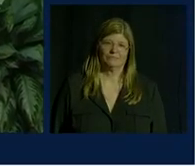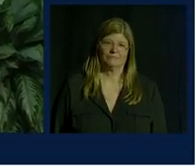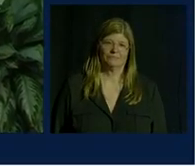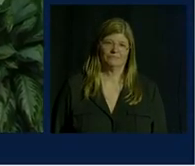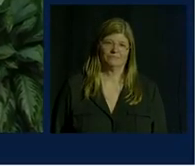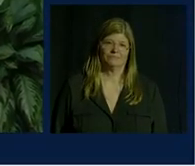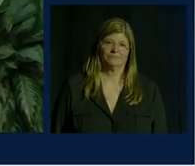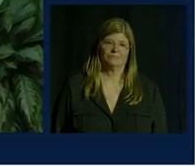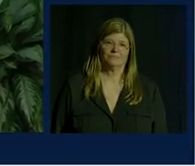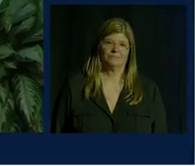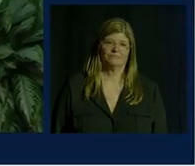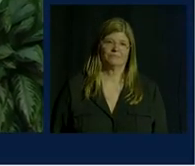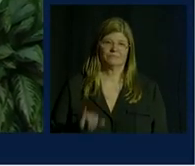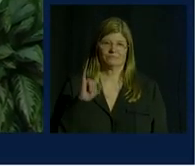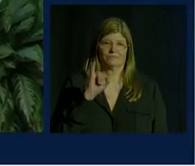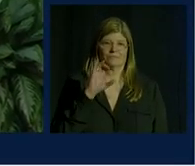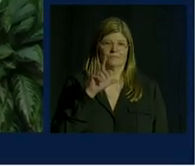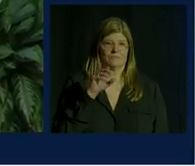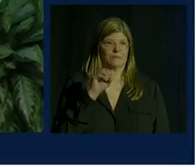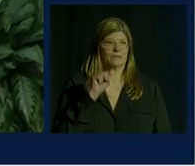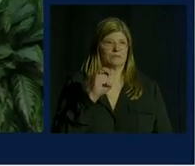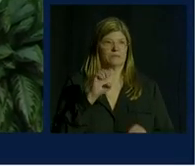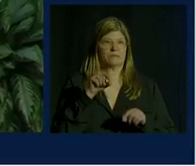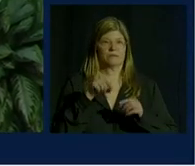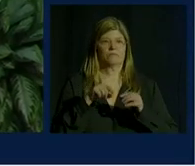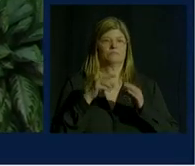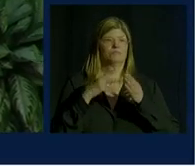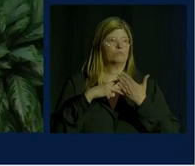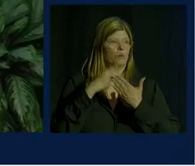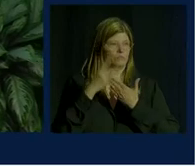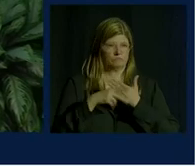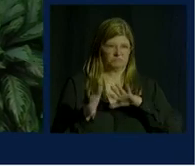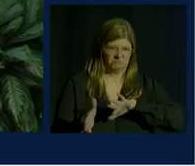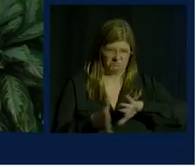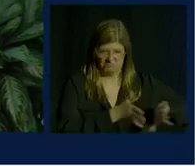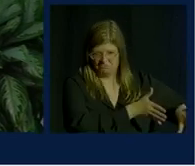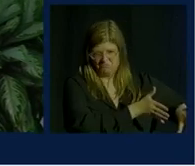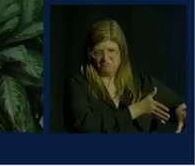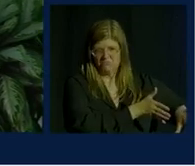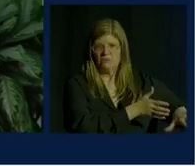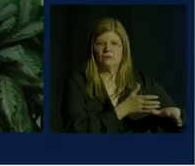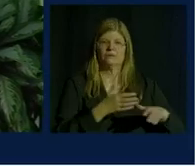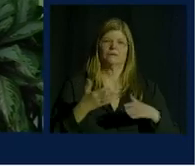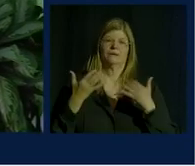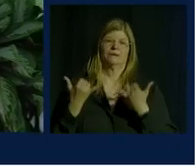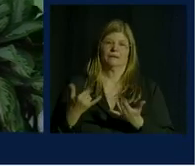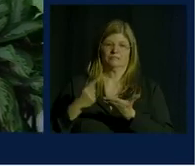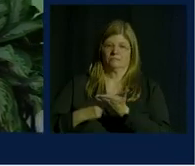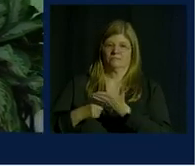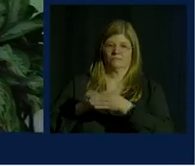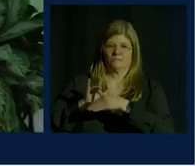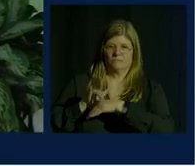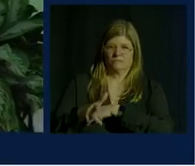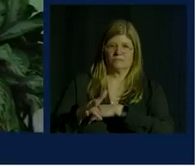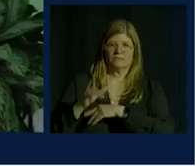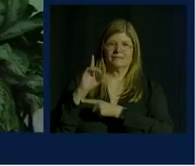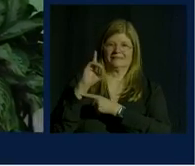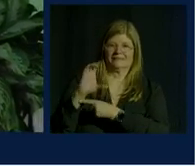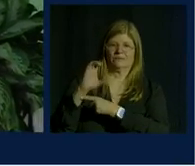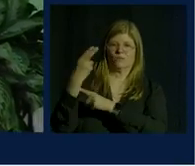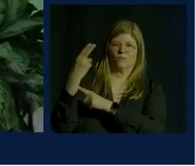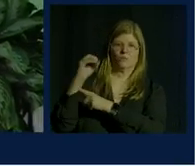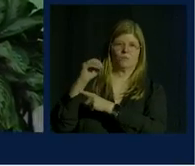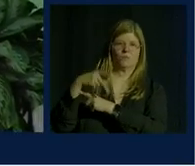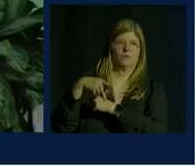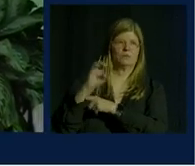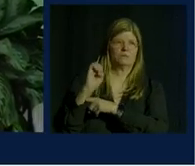the program, but we want to move on to the next portion. So as we talked about earlier, we're going to be talking about DC Hope all day. So if you want to join the conversation on